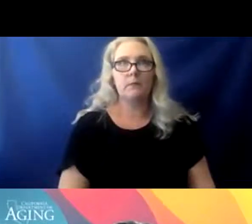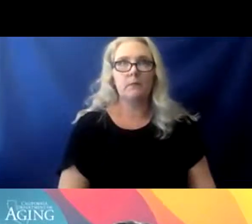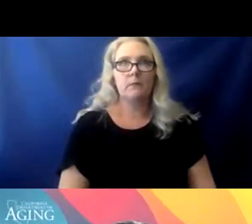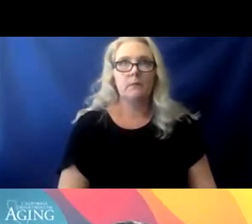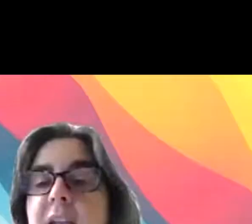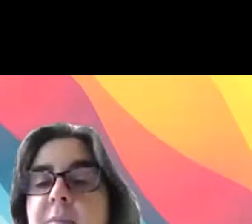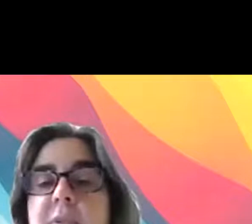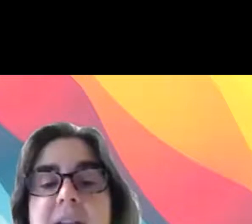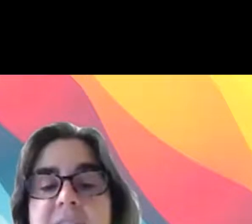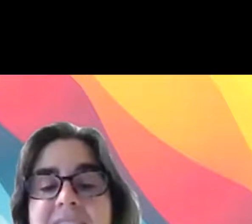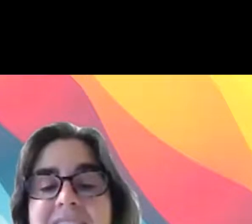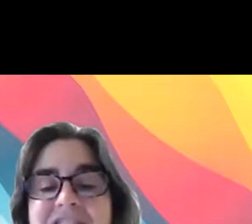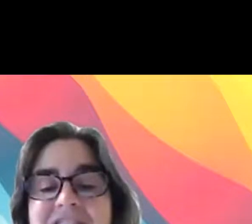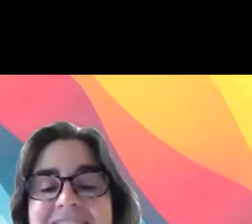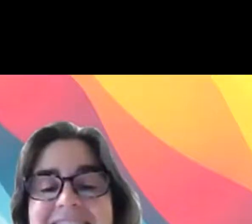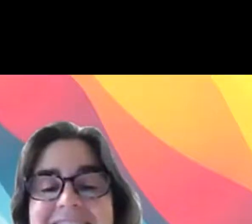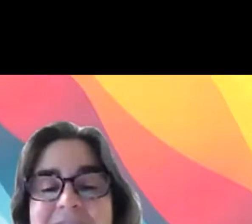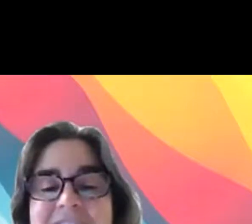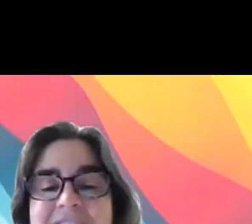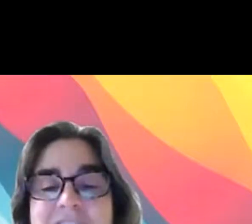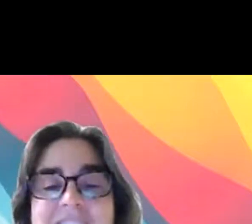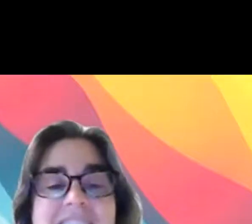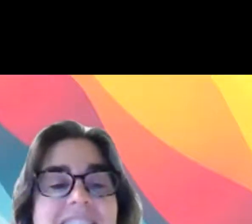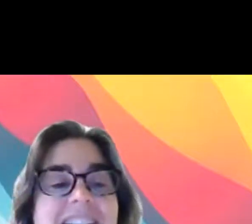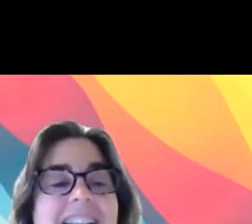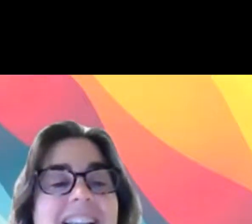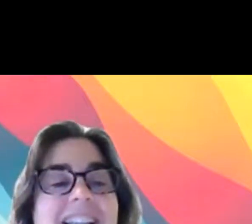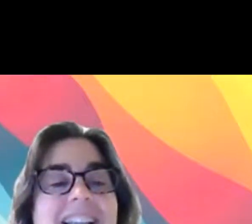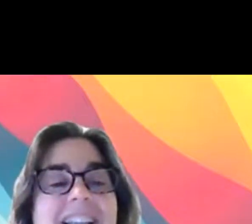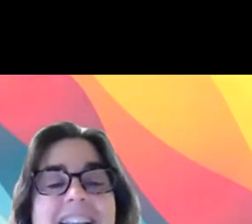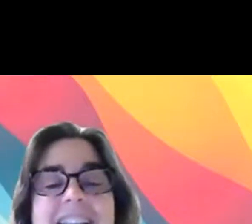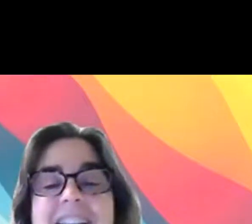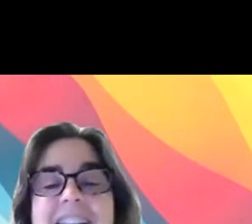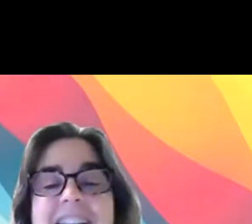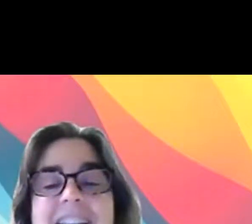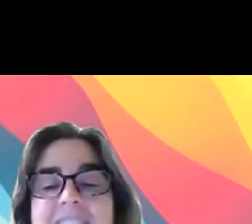Oh, let's see, Maria, thank you. Wonderful.